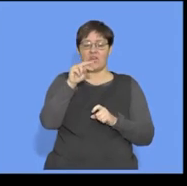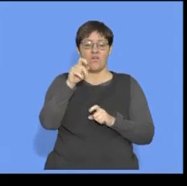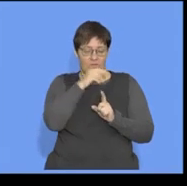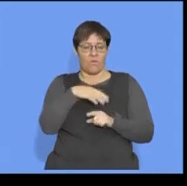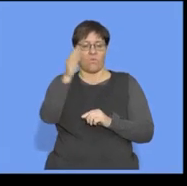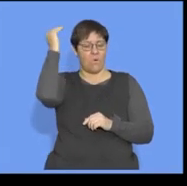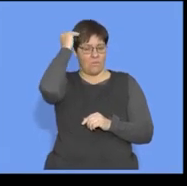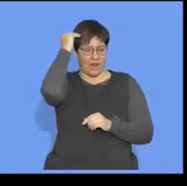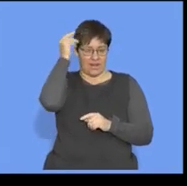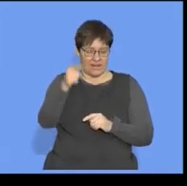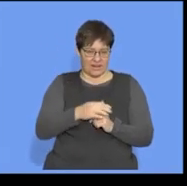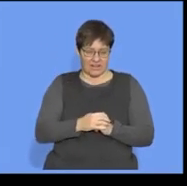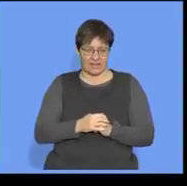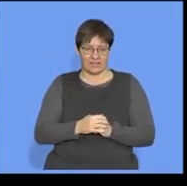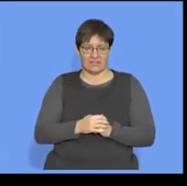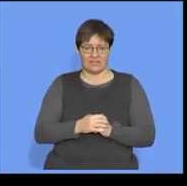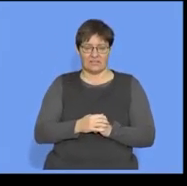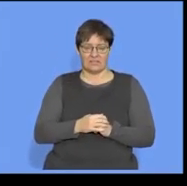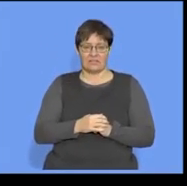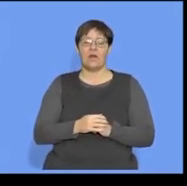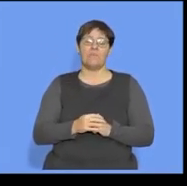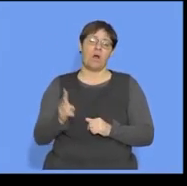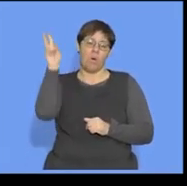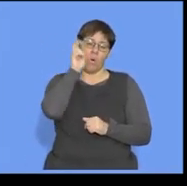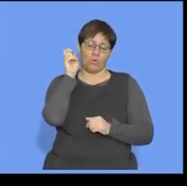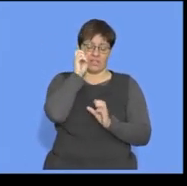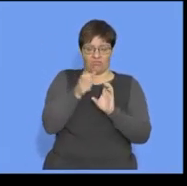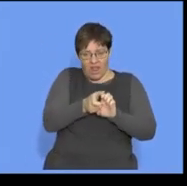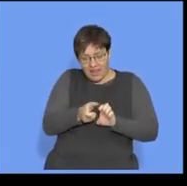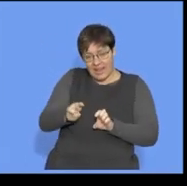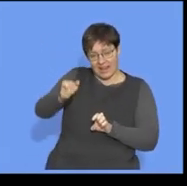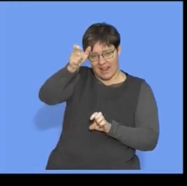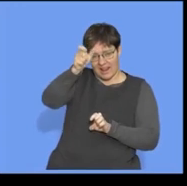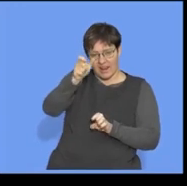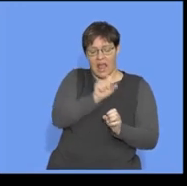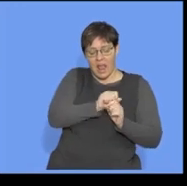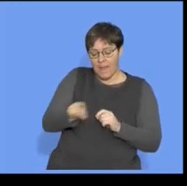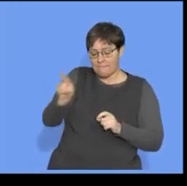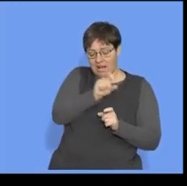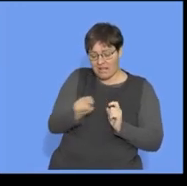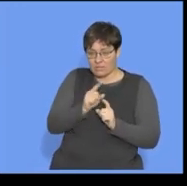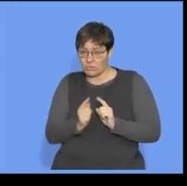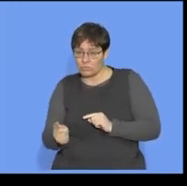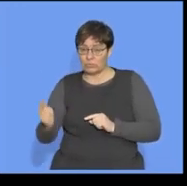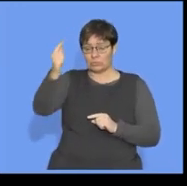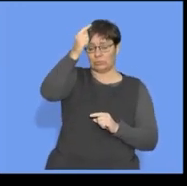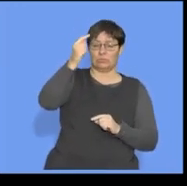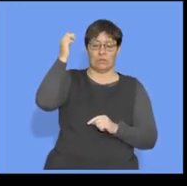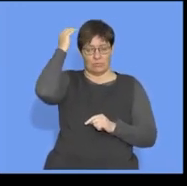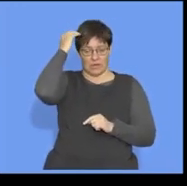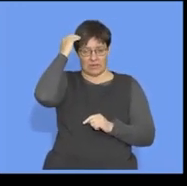the brain that we refer to as the auditory canal that carries the impulse to the